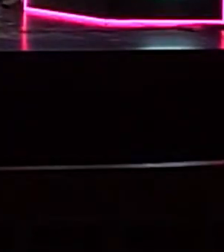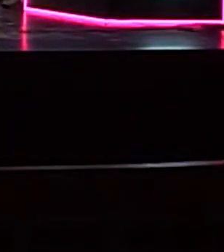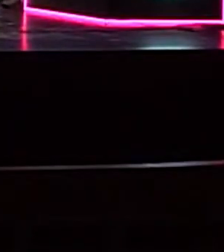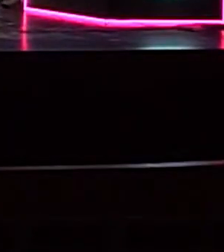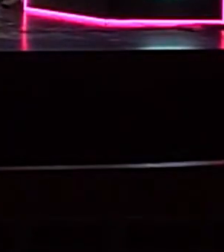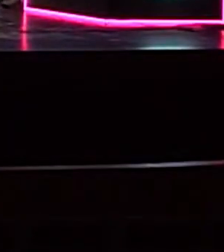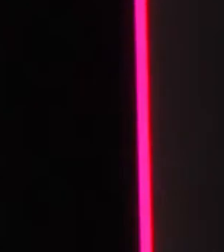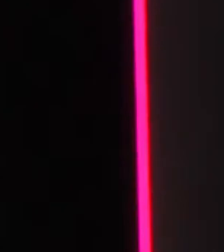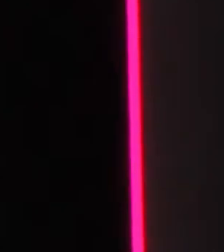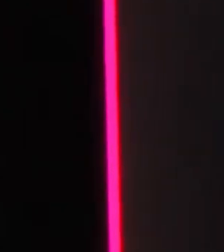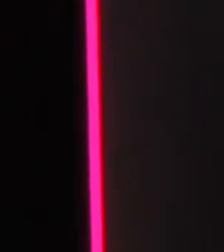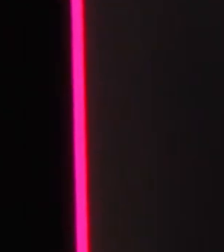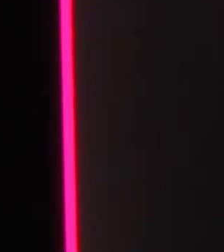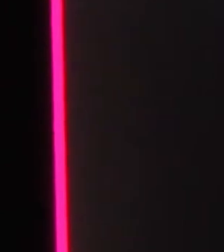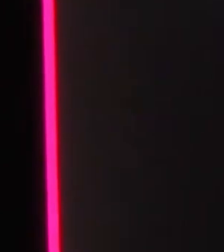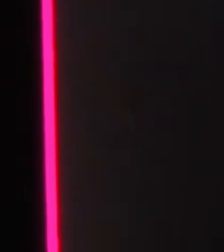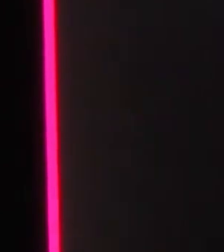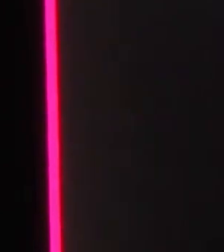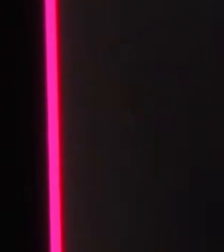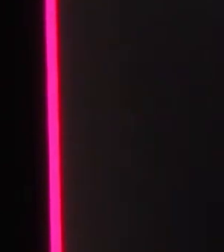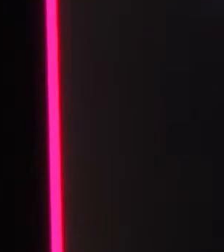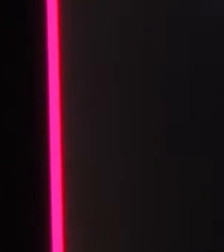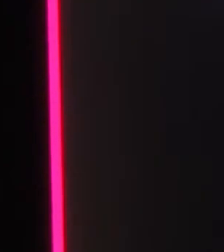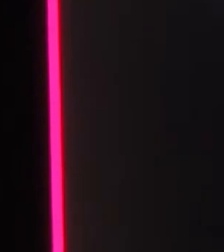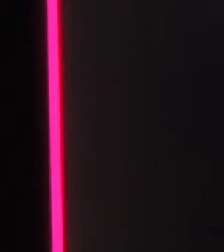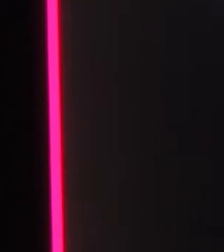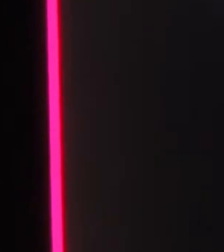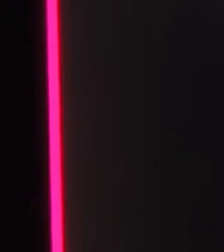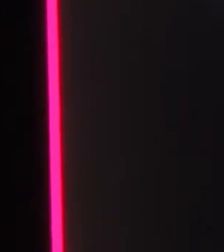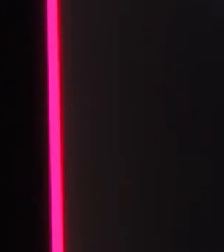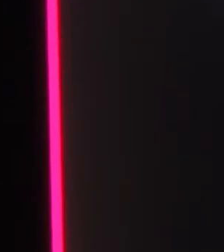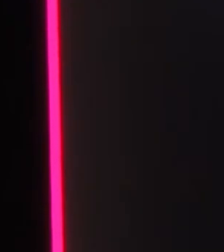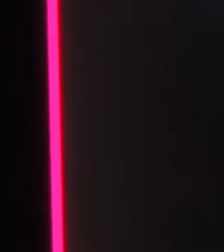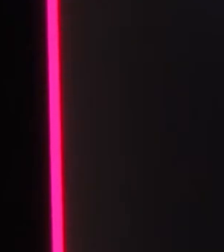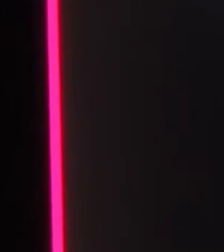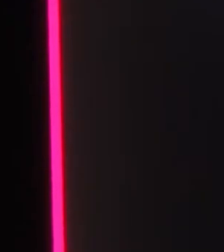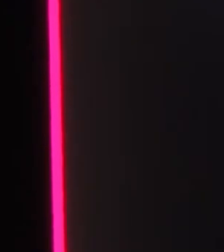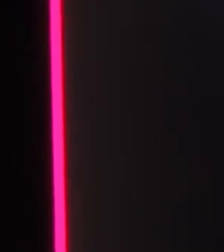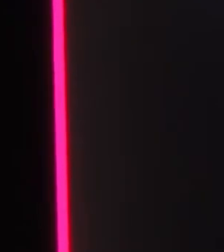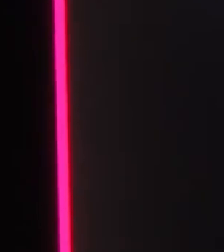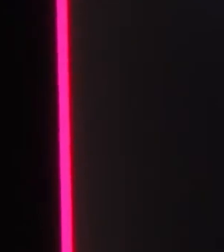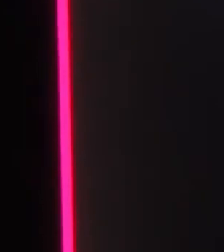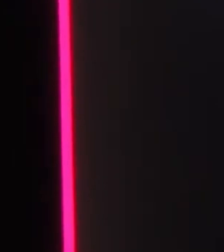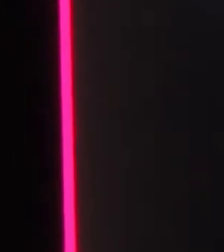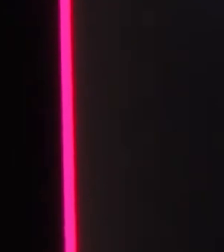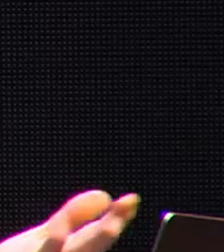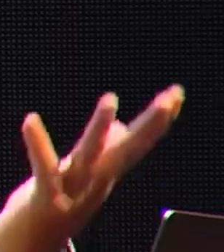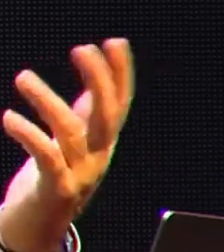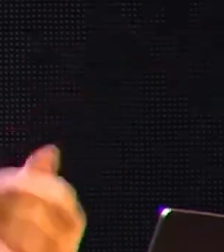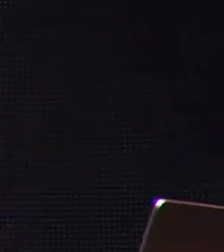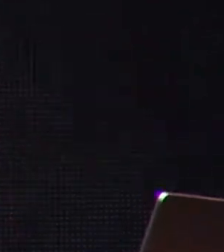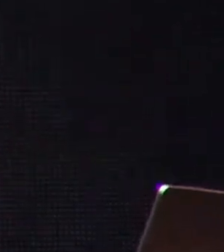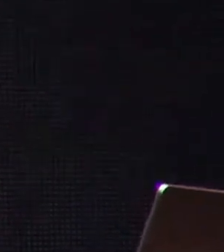that experience or give viewers and fans more of the experience of the show that they